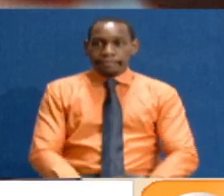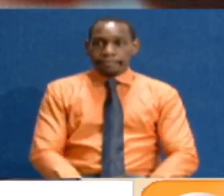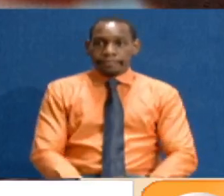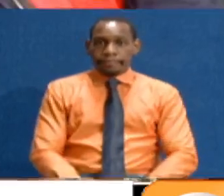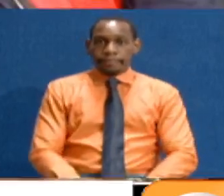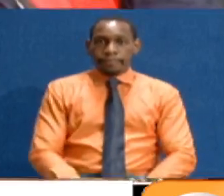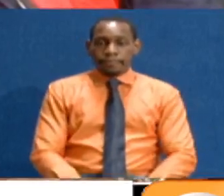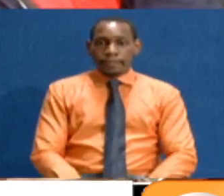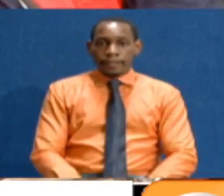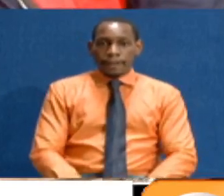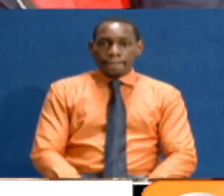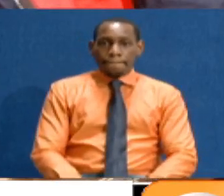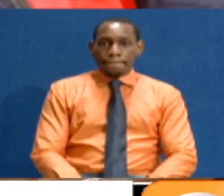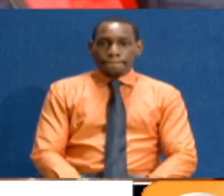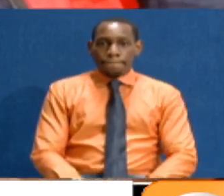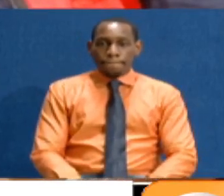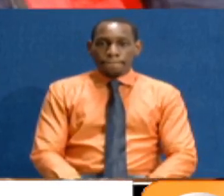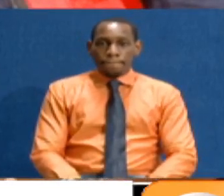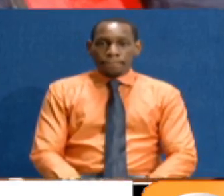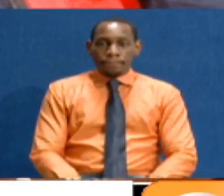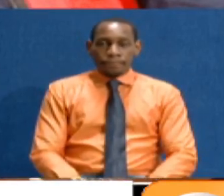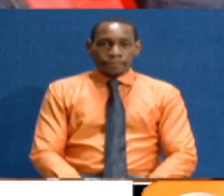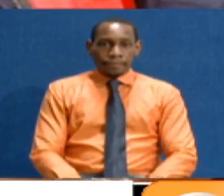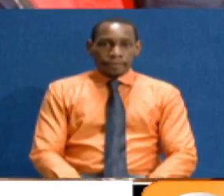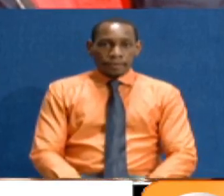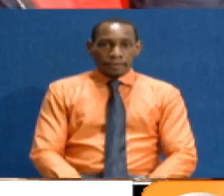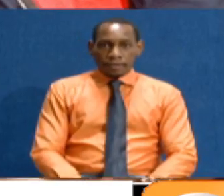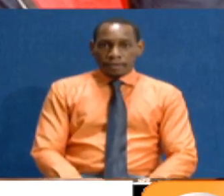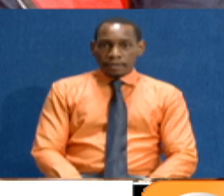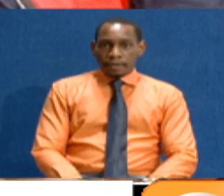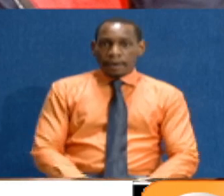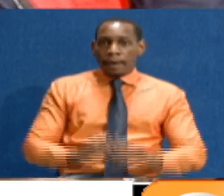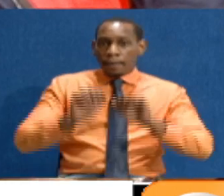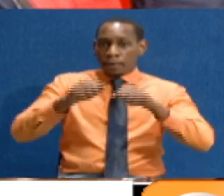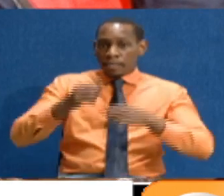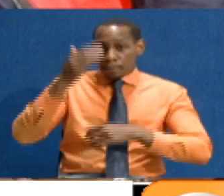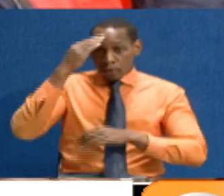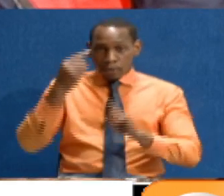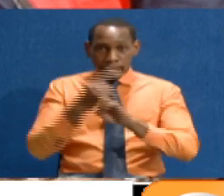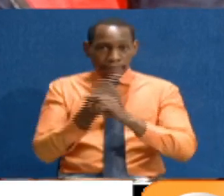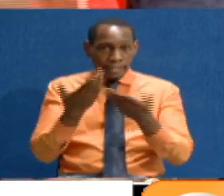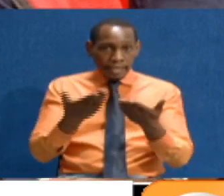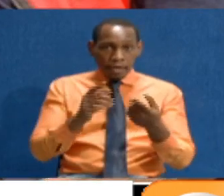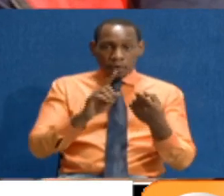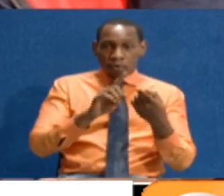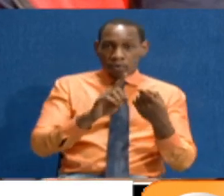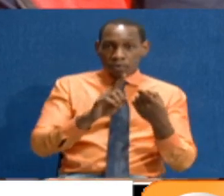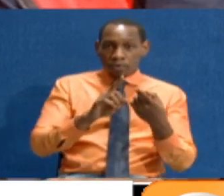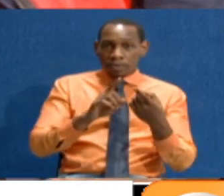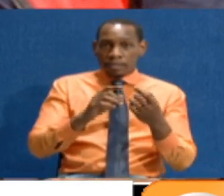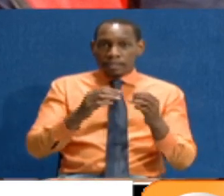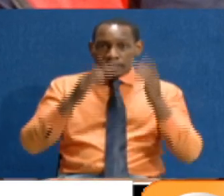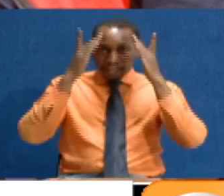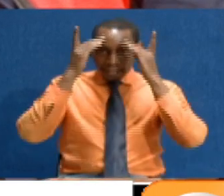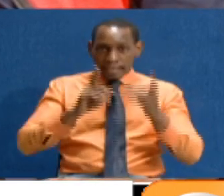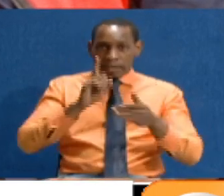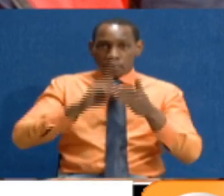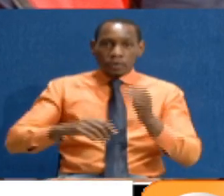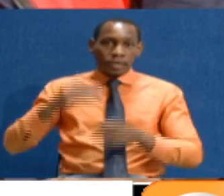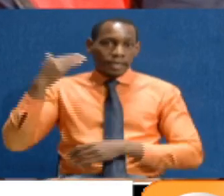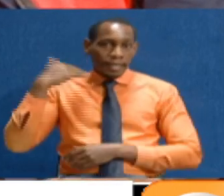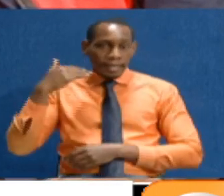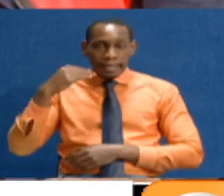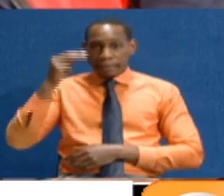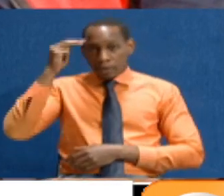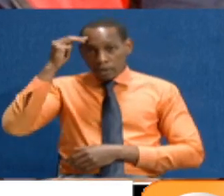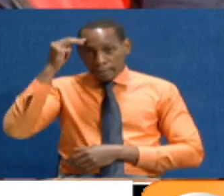enforcement. Right, and let me bring you in, Dr. Gidua, on that, because how can you then tell the difference between, or rather decipher what is a criminal